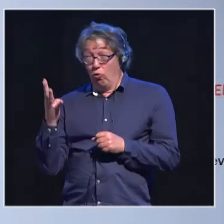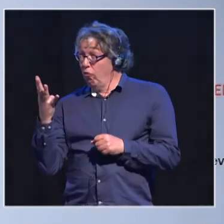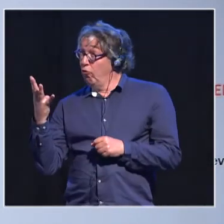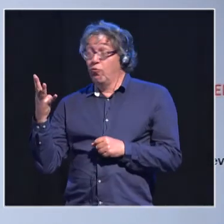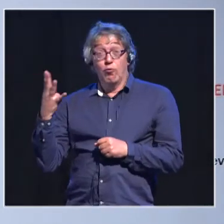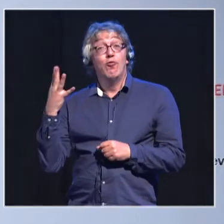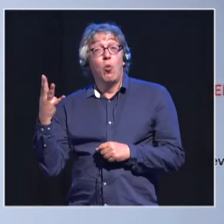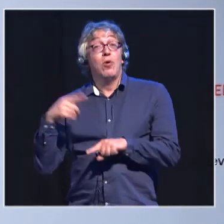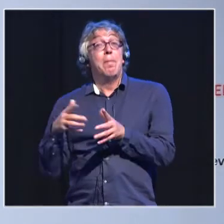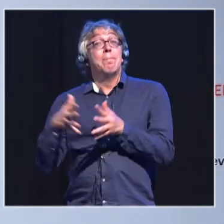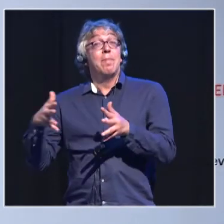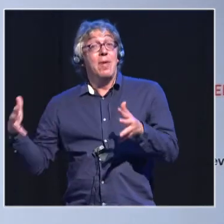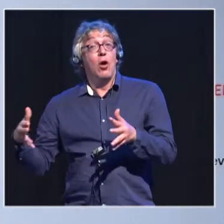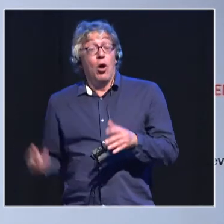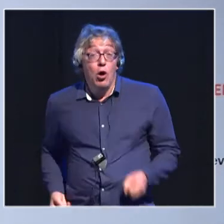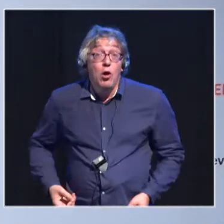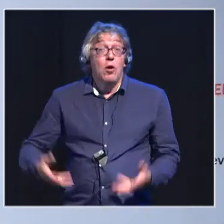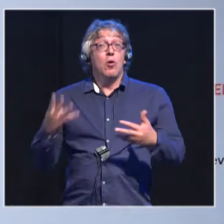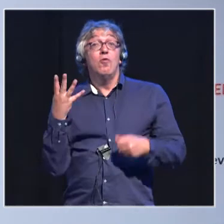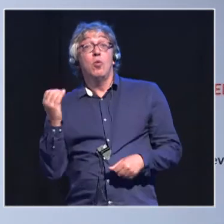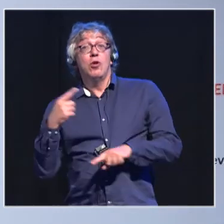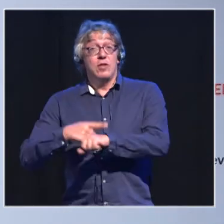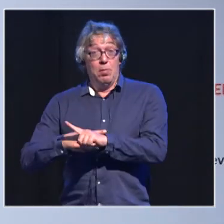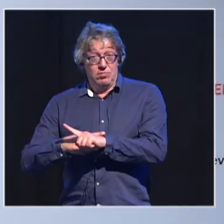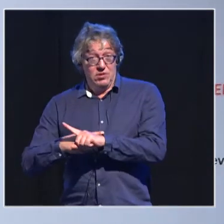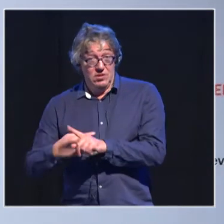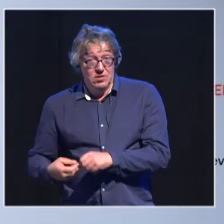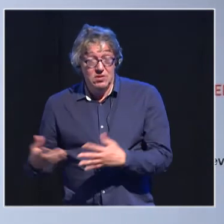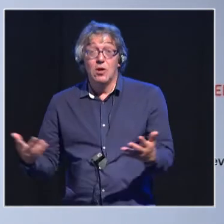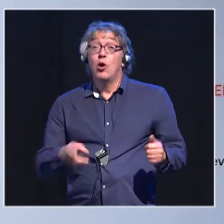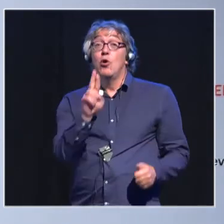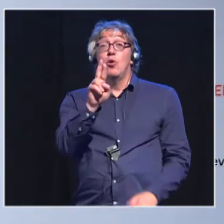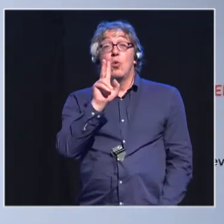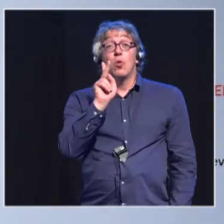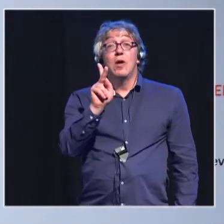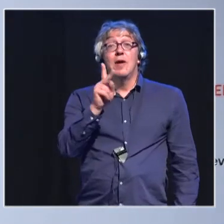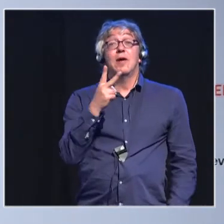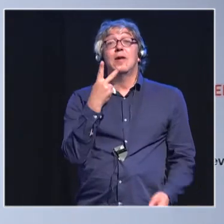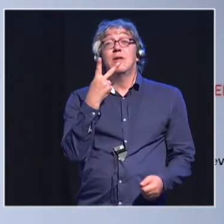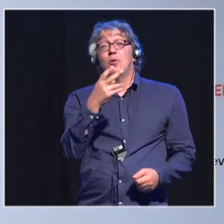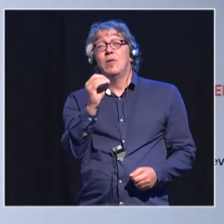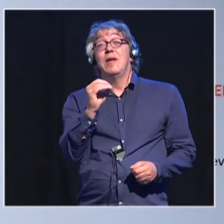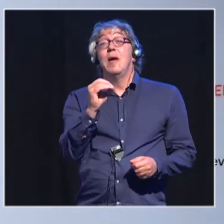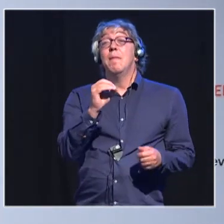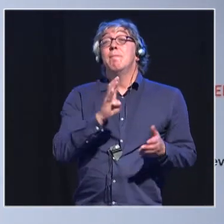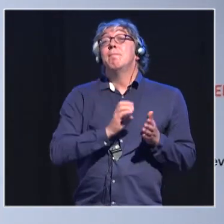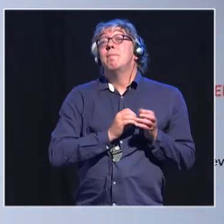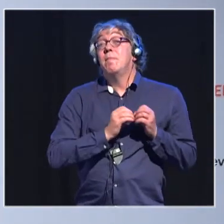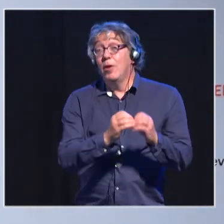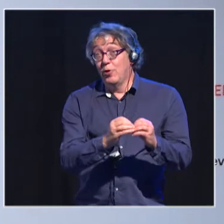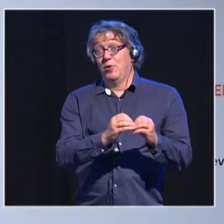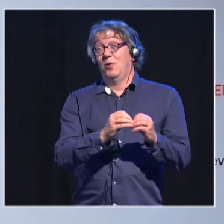4 times bigger. UK, 20 billion euros a year. So once